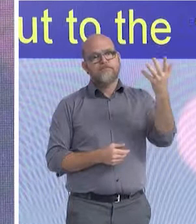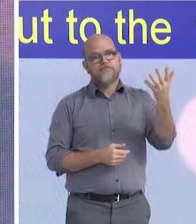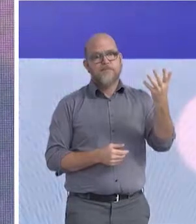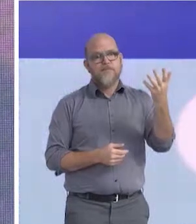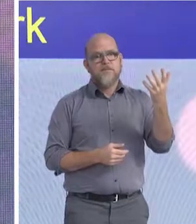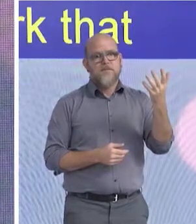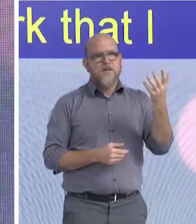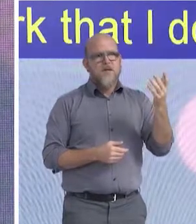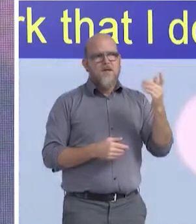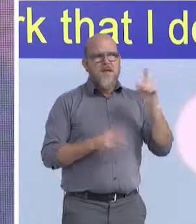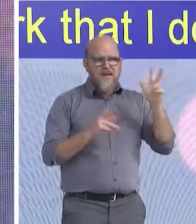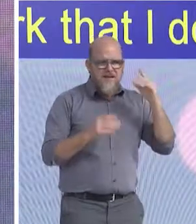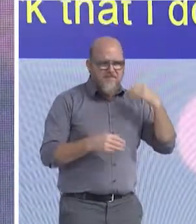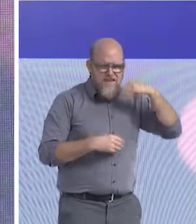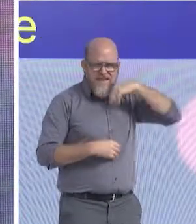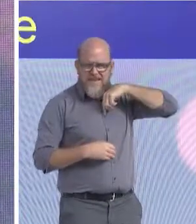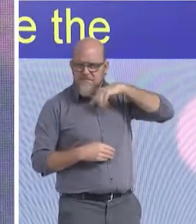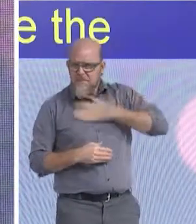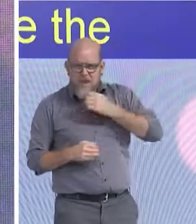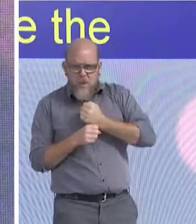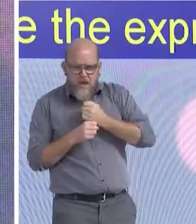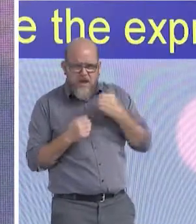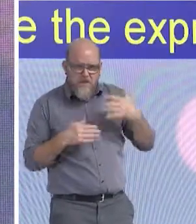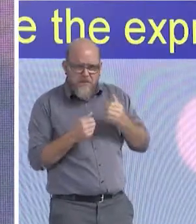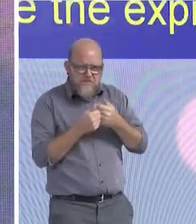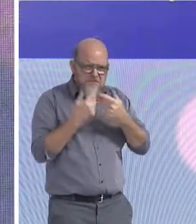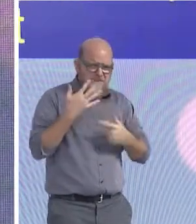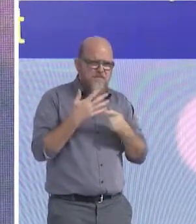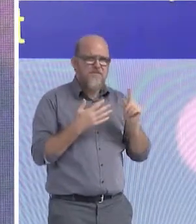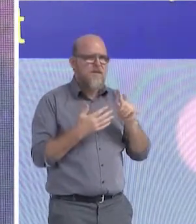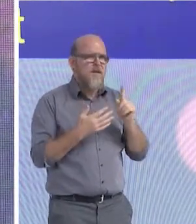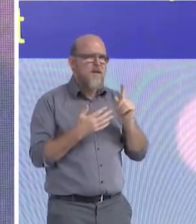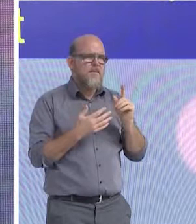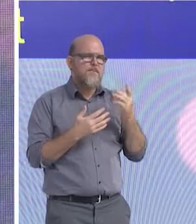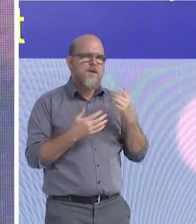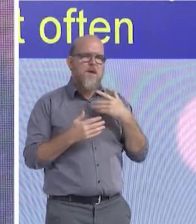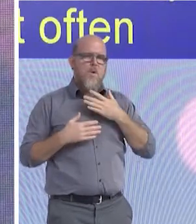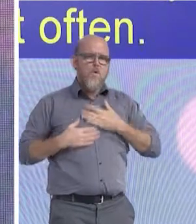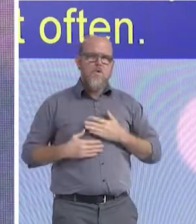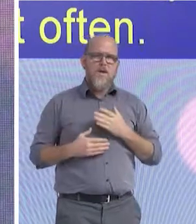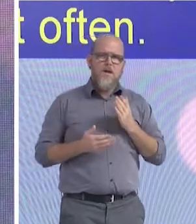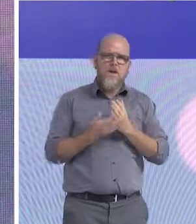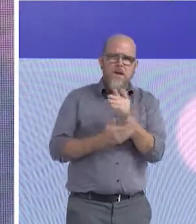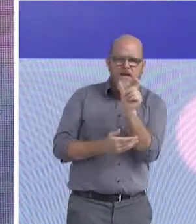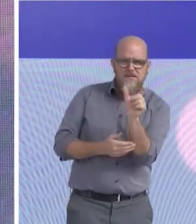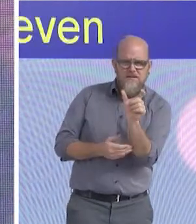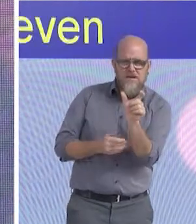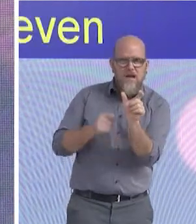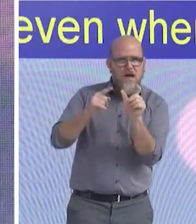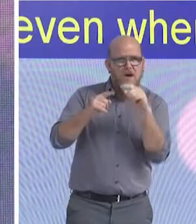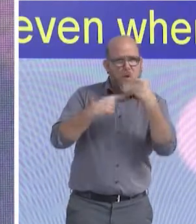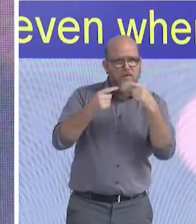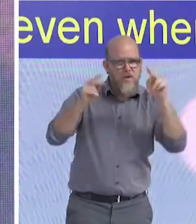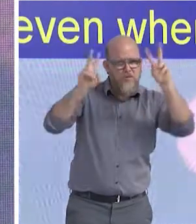I tend not to use the expression human rights that often, possibly because, you know, even when I was ombudsman in